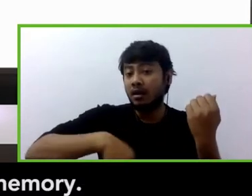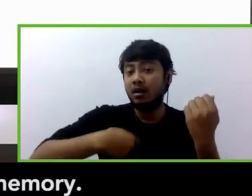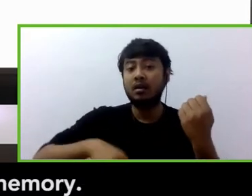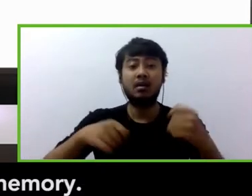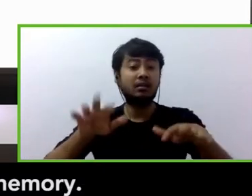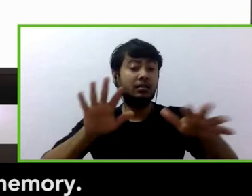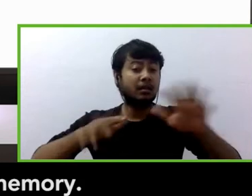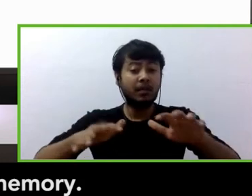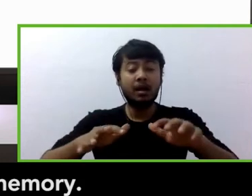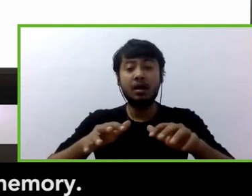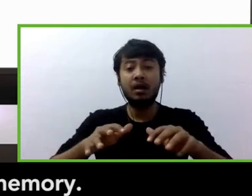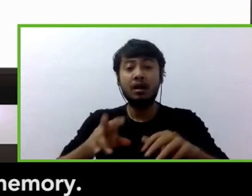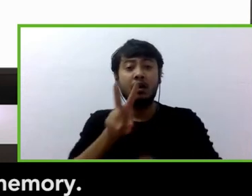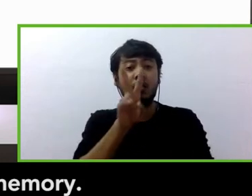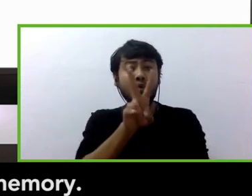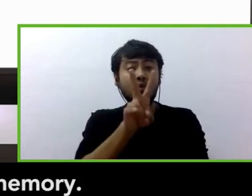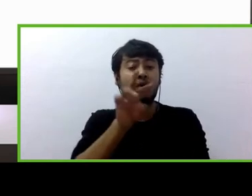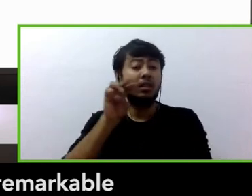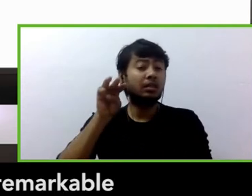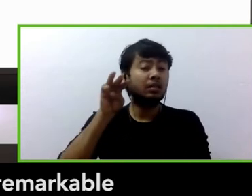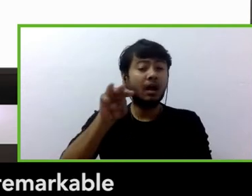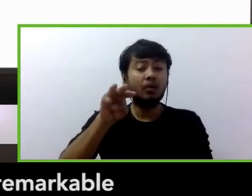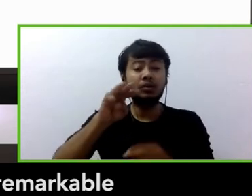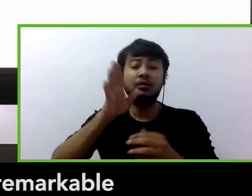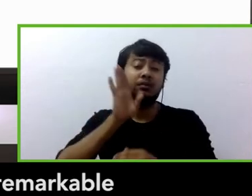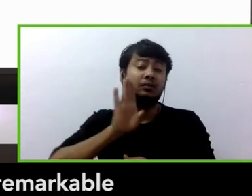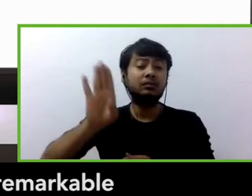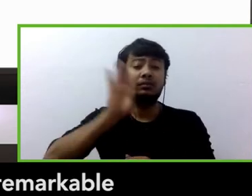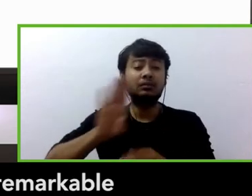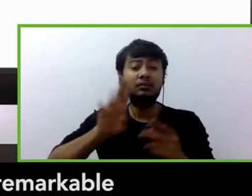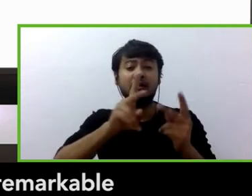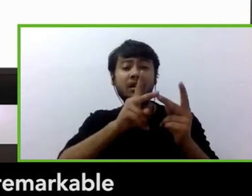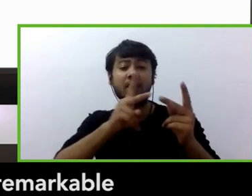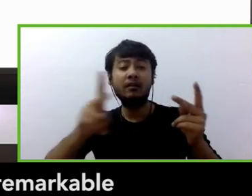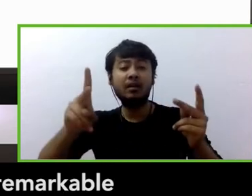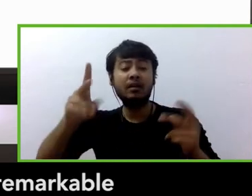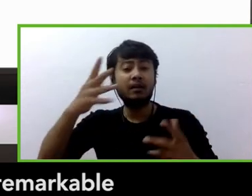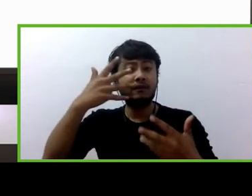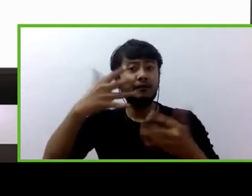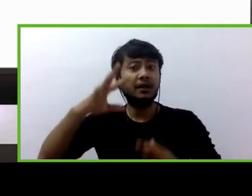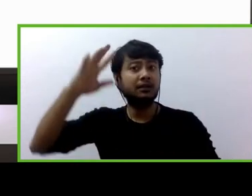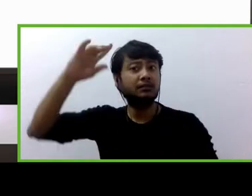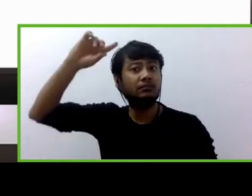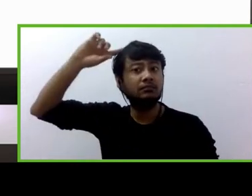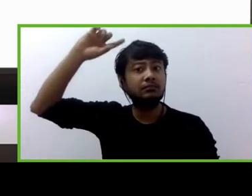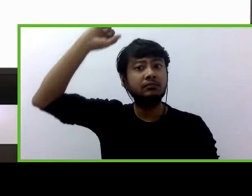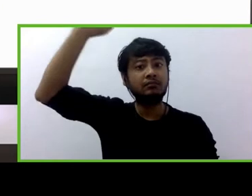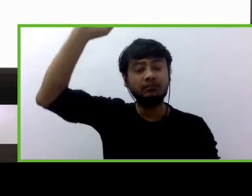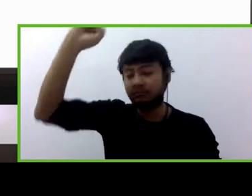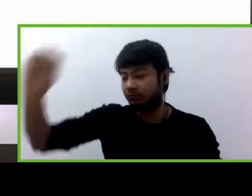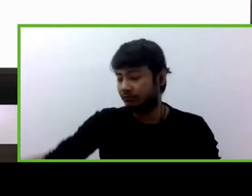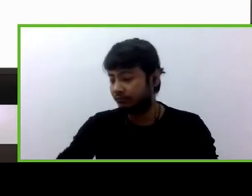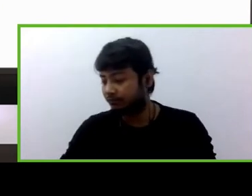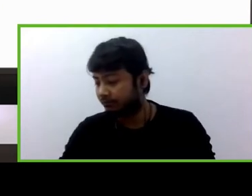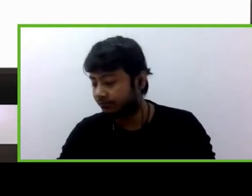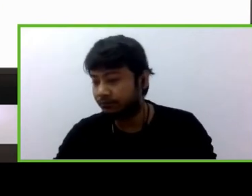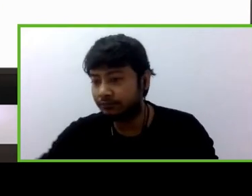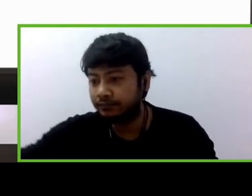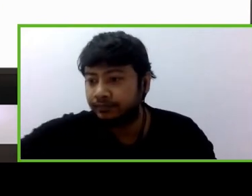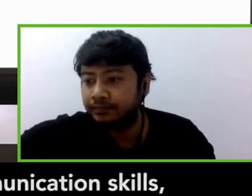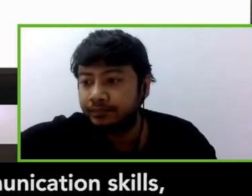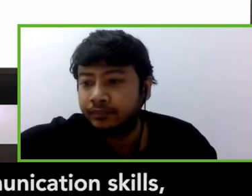2,000 songs to memory. What makes these accomplishments more remarkable is the fact that he's